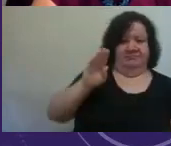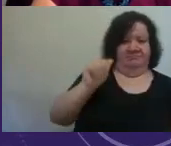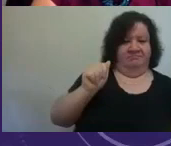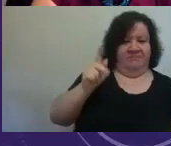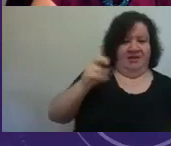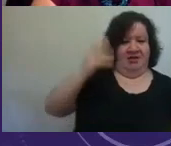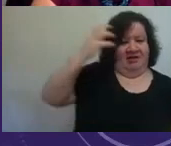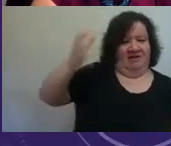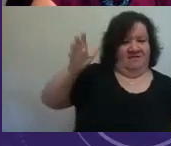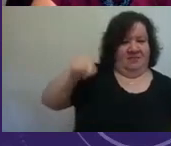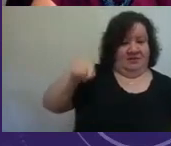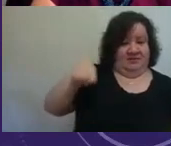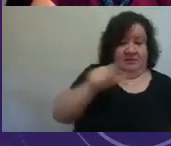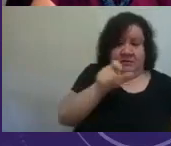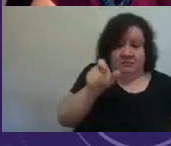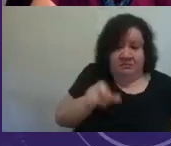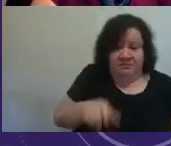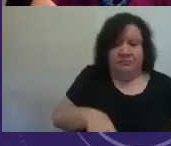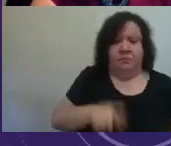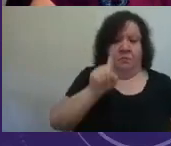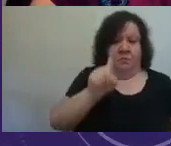in an image description.